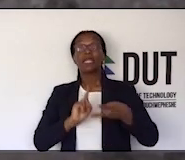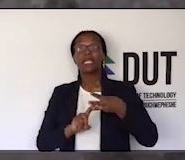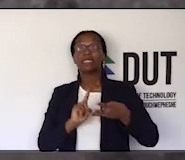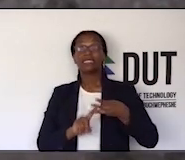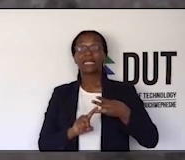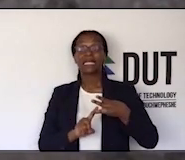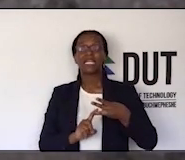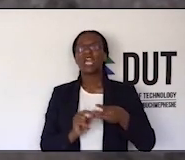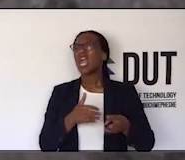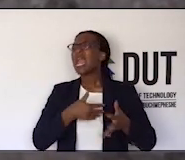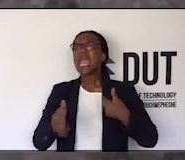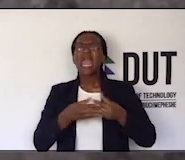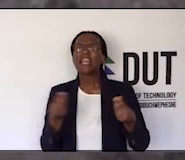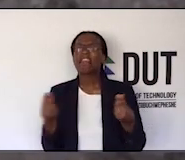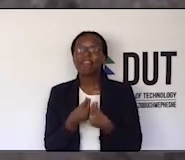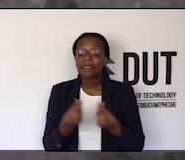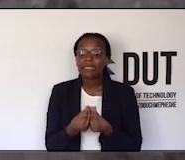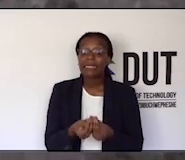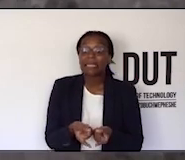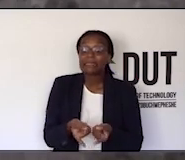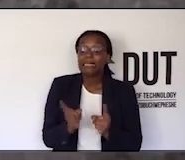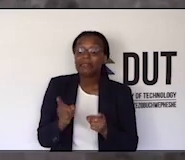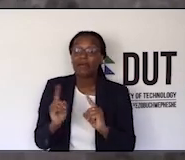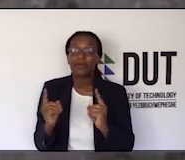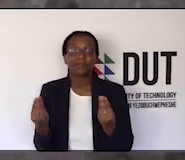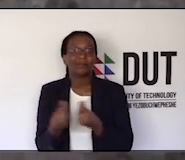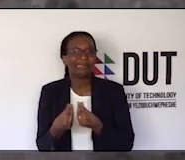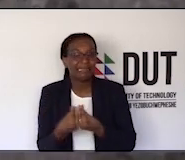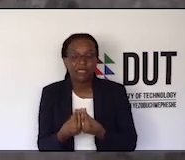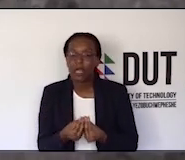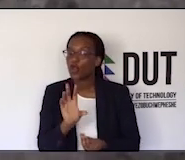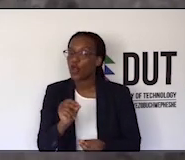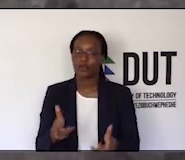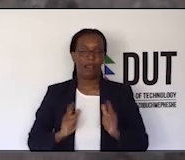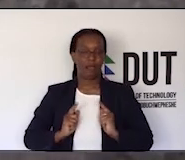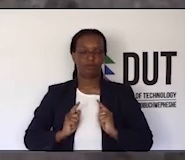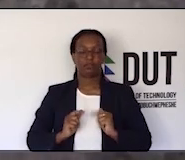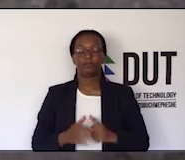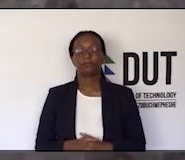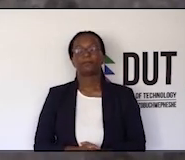are weapons or items that are perceived as dangerous.